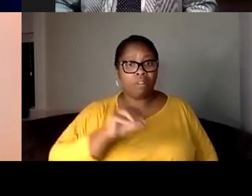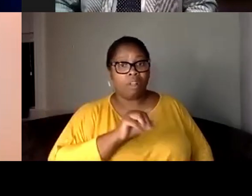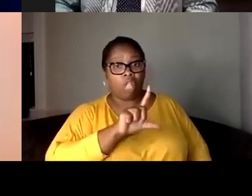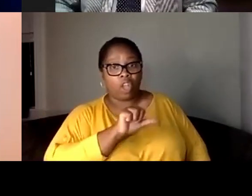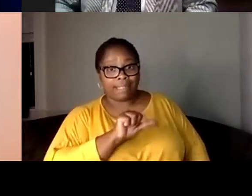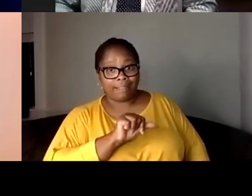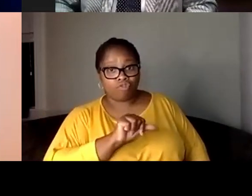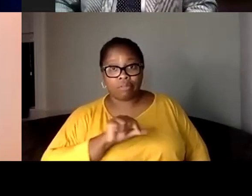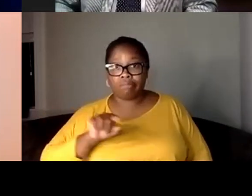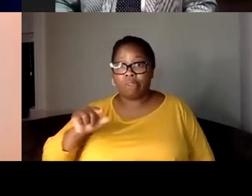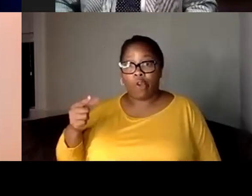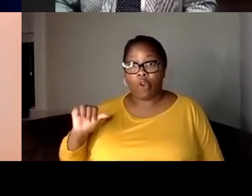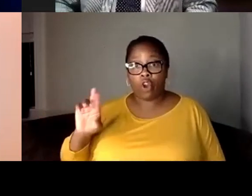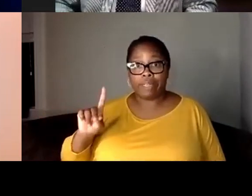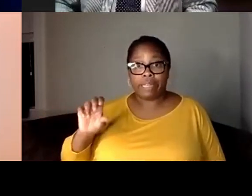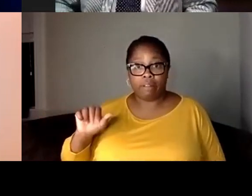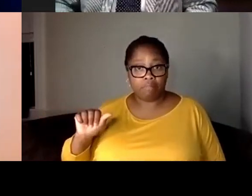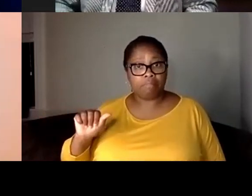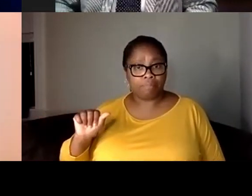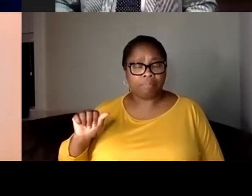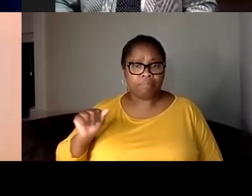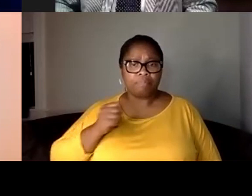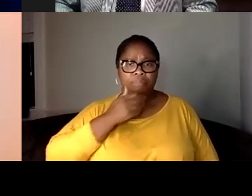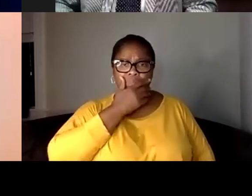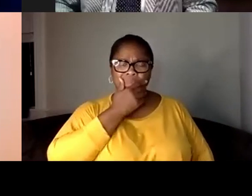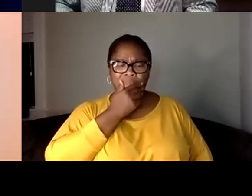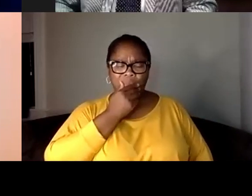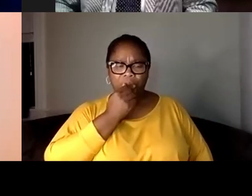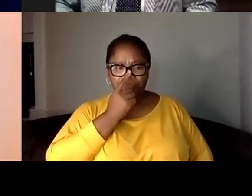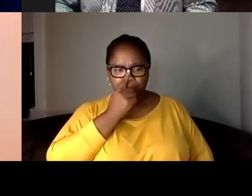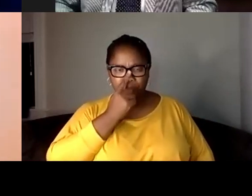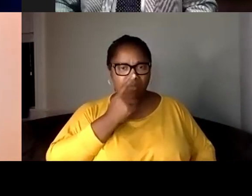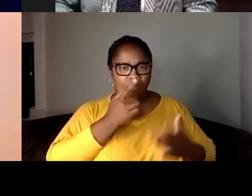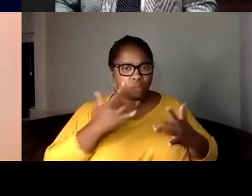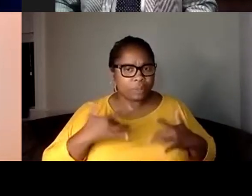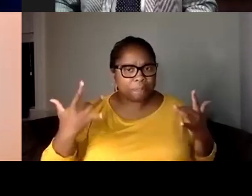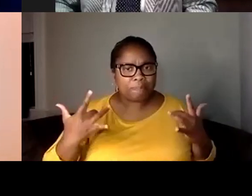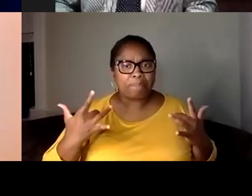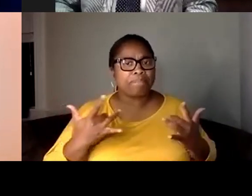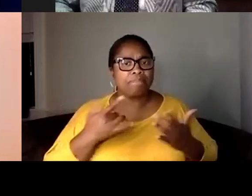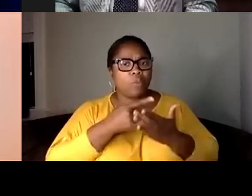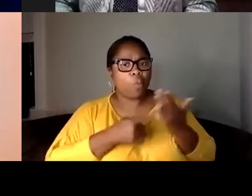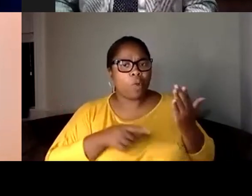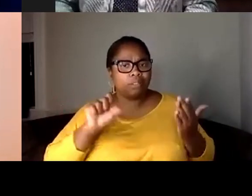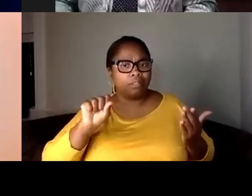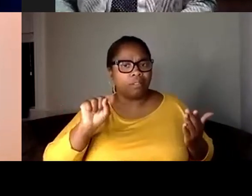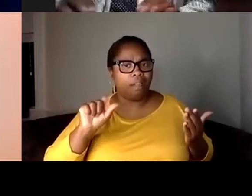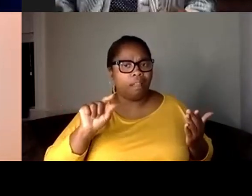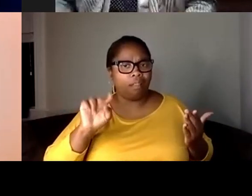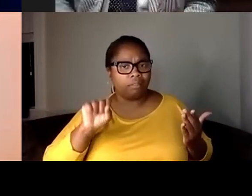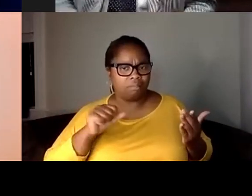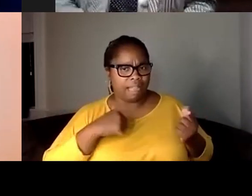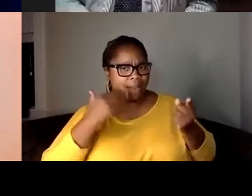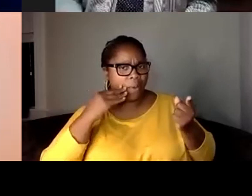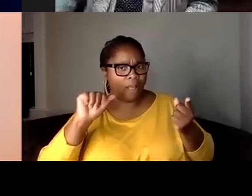well. So what is happening? What's the status of the bill. I know Aloe, so we